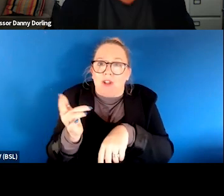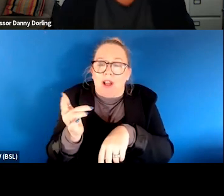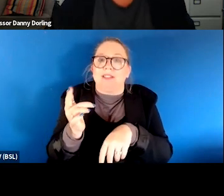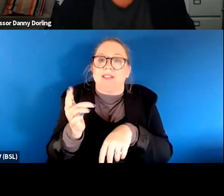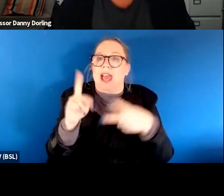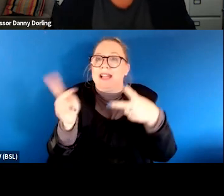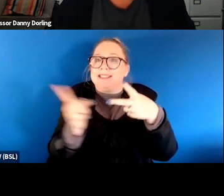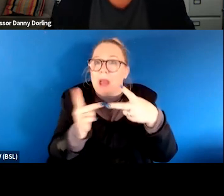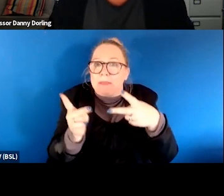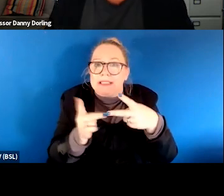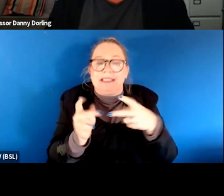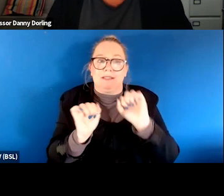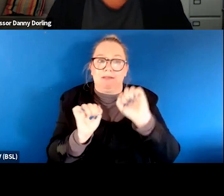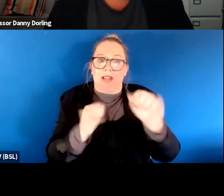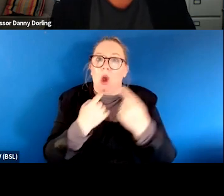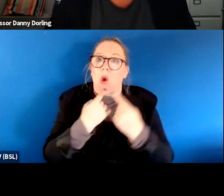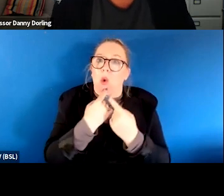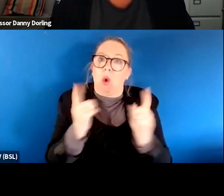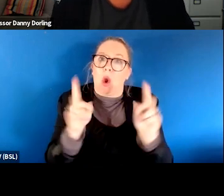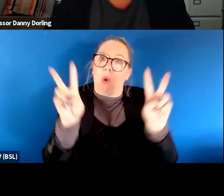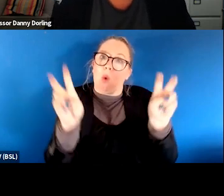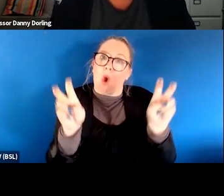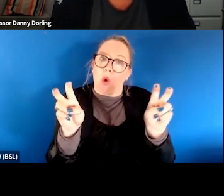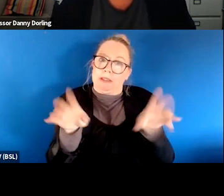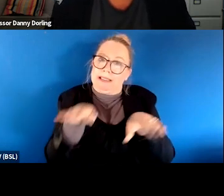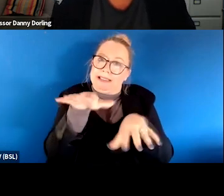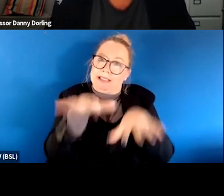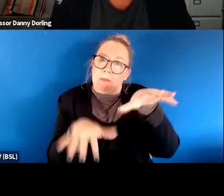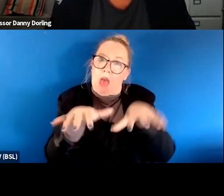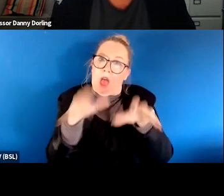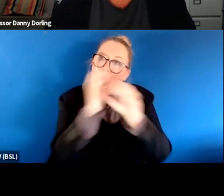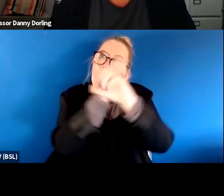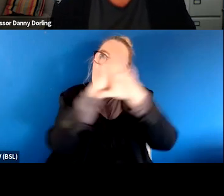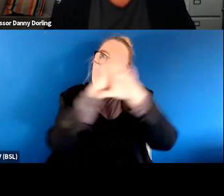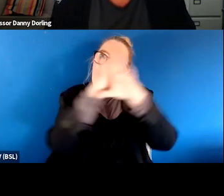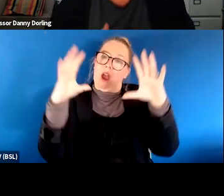but they're there and you can see them in a recording of this talk if you can't read fast enough.